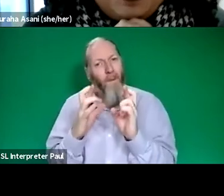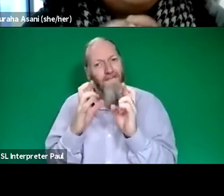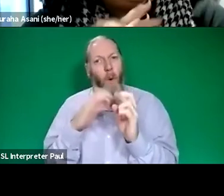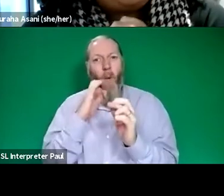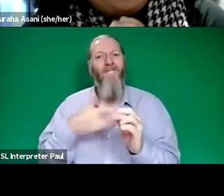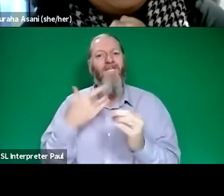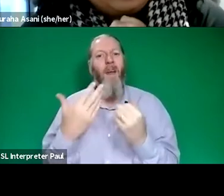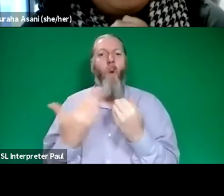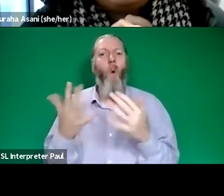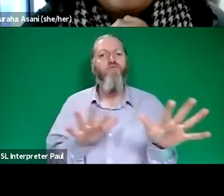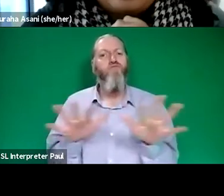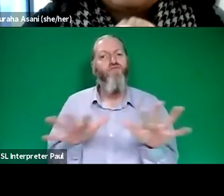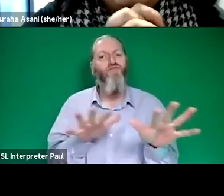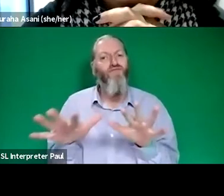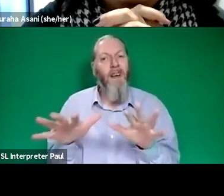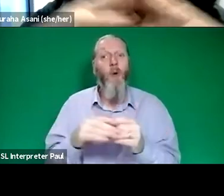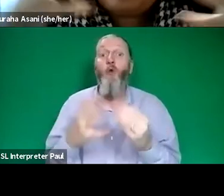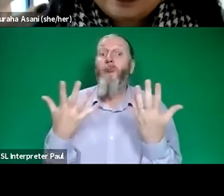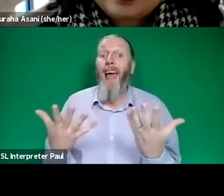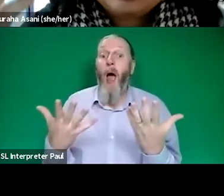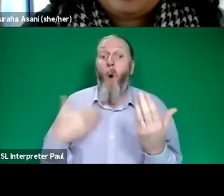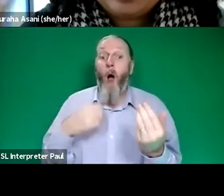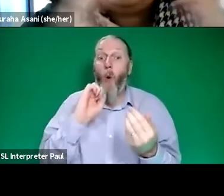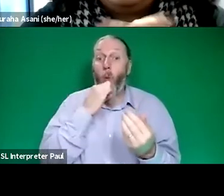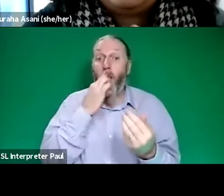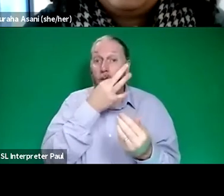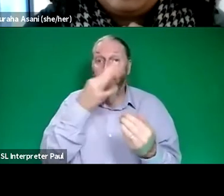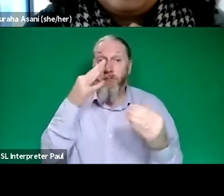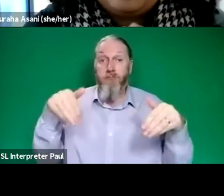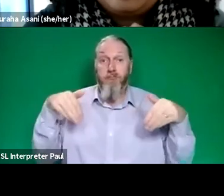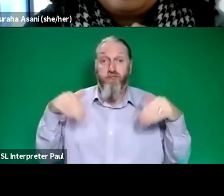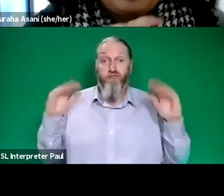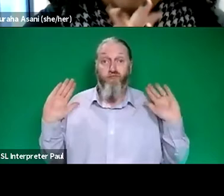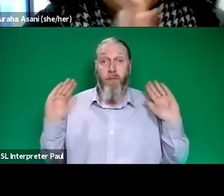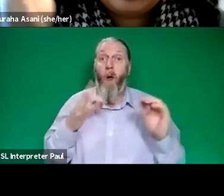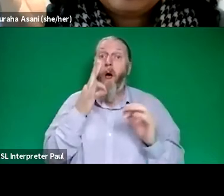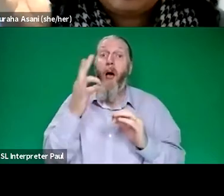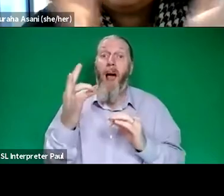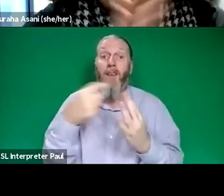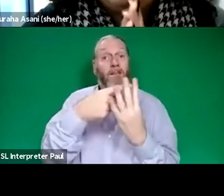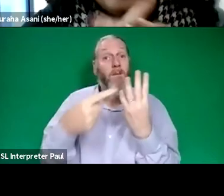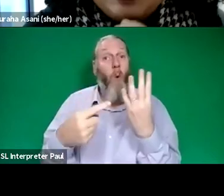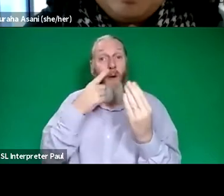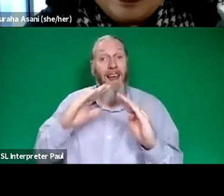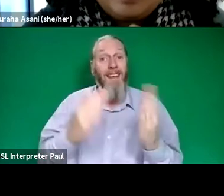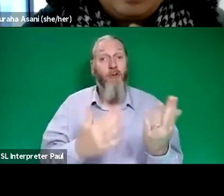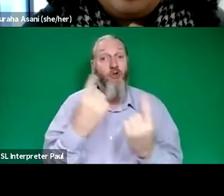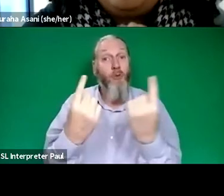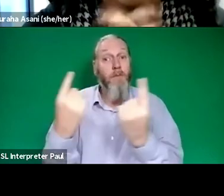said, I'm going to keep quiet now and ask my panelists, our guests, to introduce themselves. And perhaps we can start with